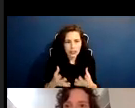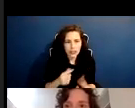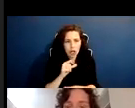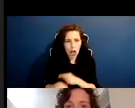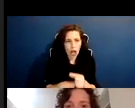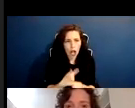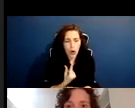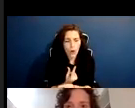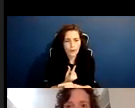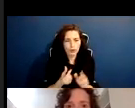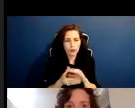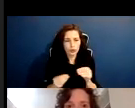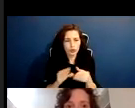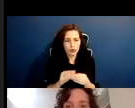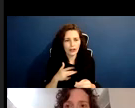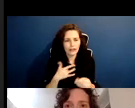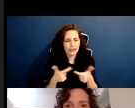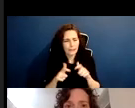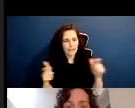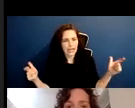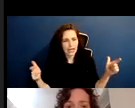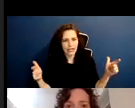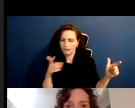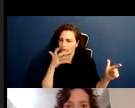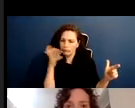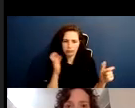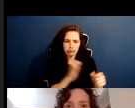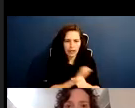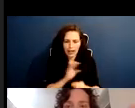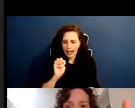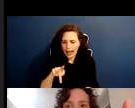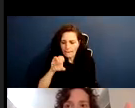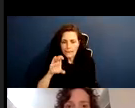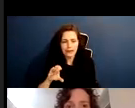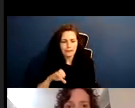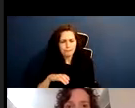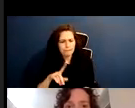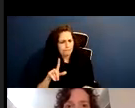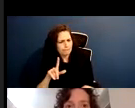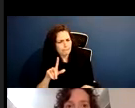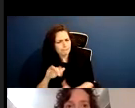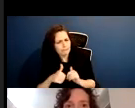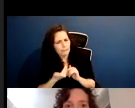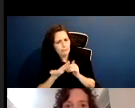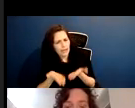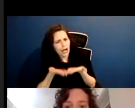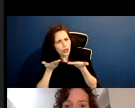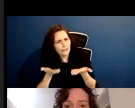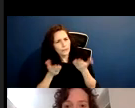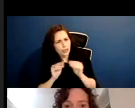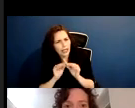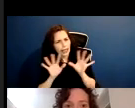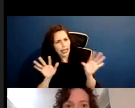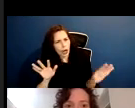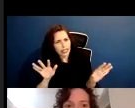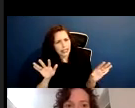very big and very epic. So how are they bringing clarity to this theme and this topic? And this is